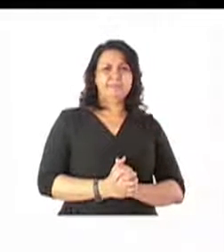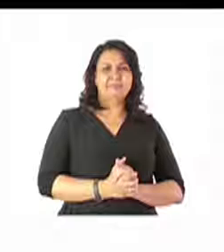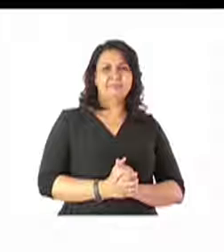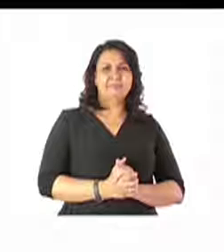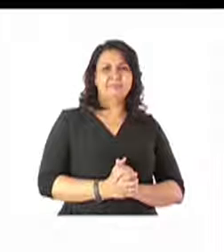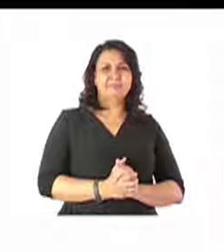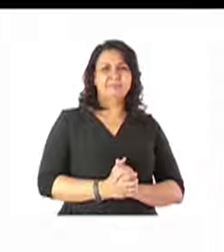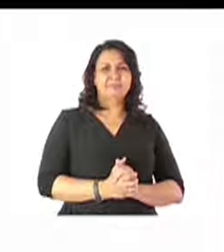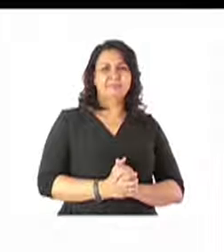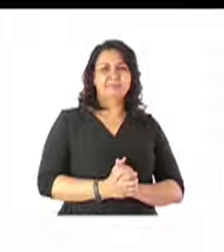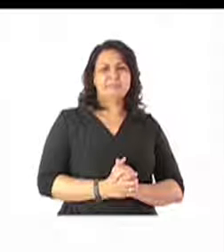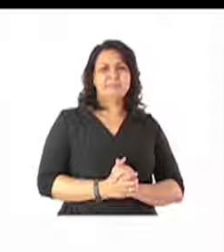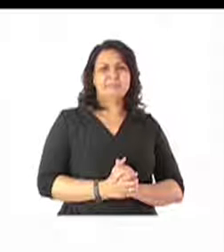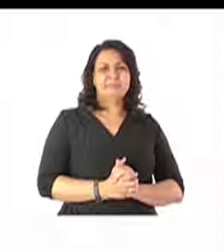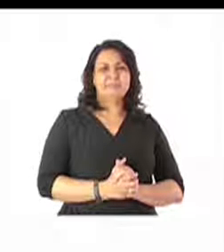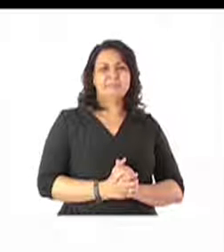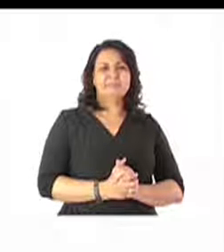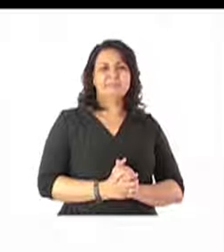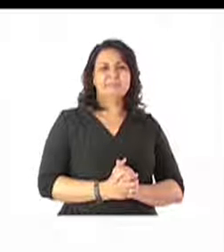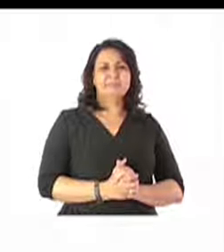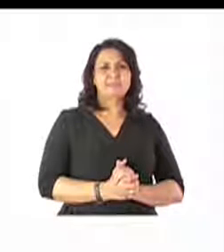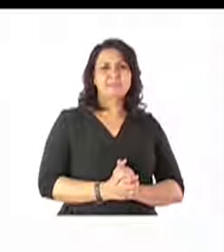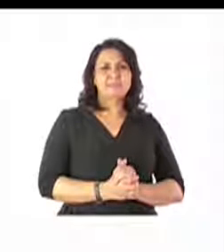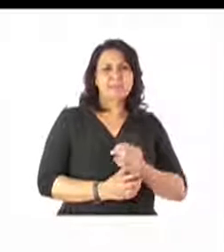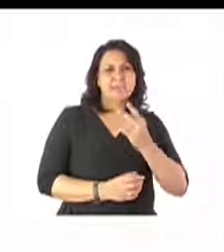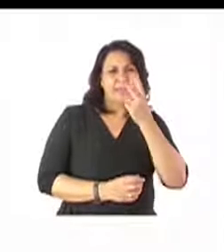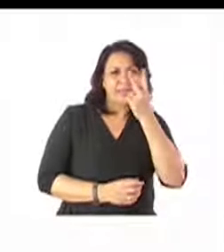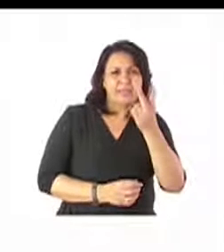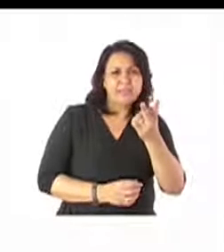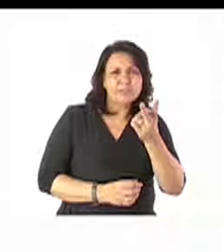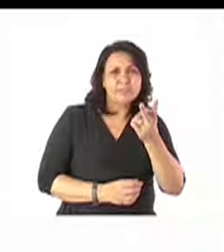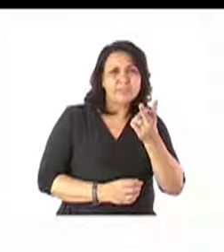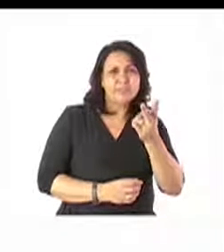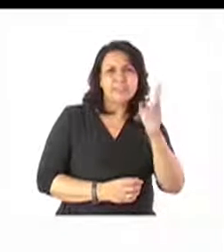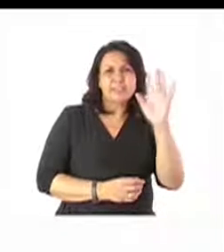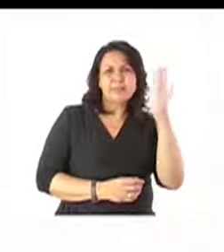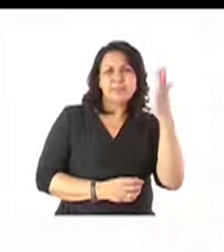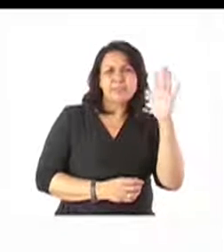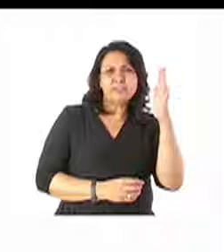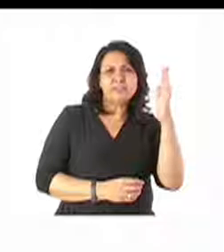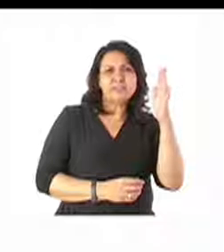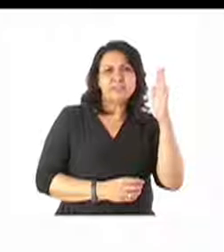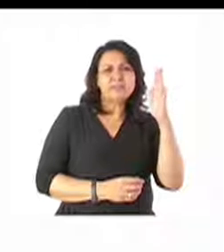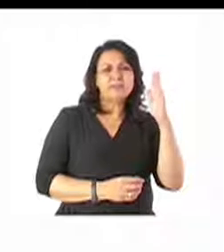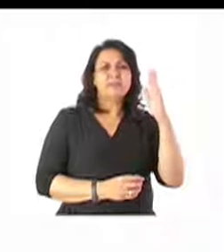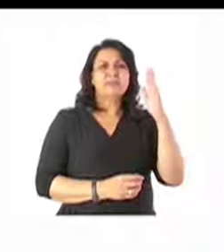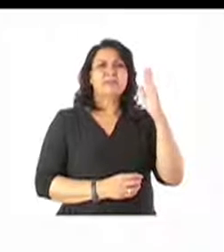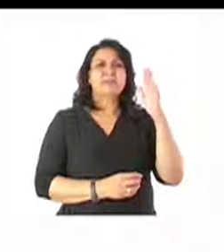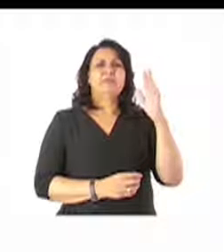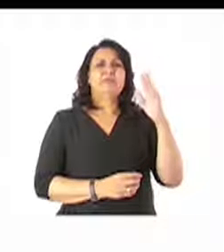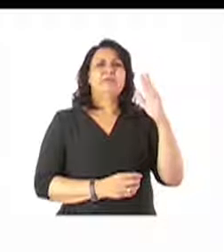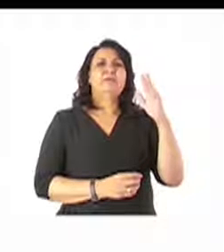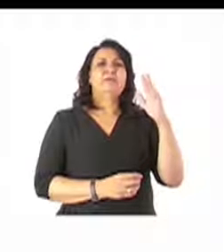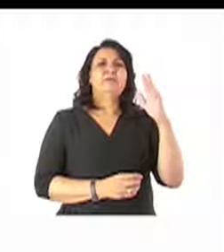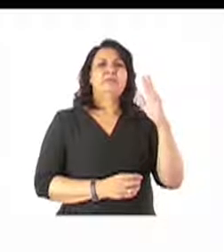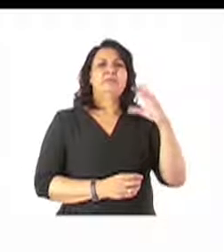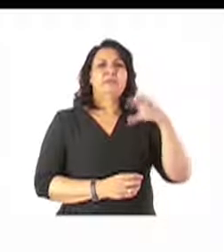exercise on there. Can you see the picture of the octopus?